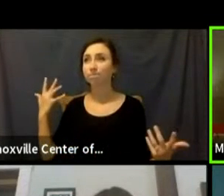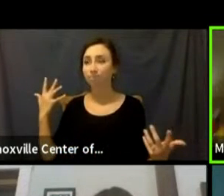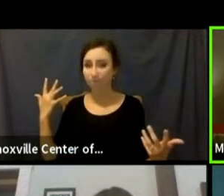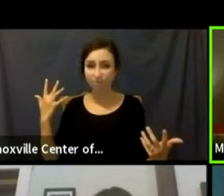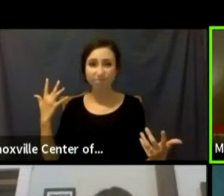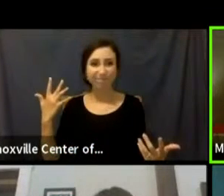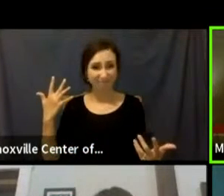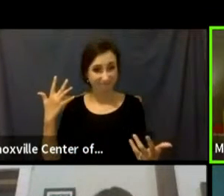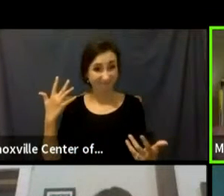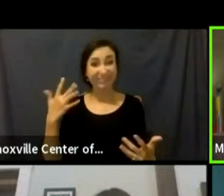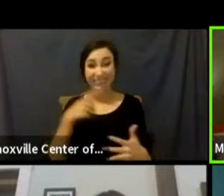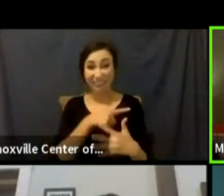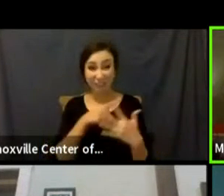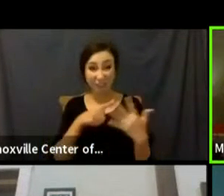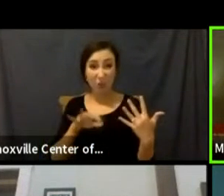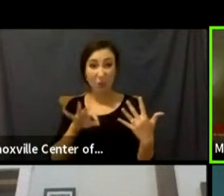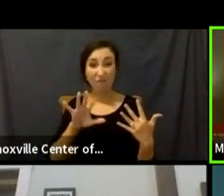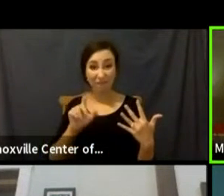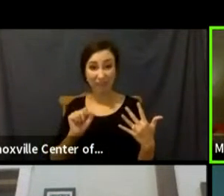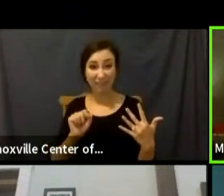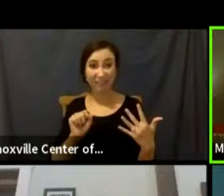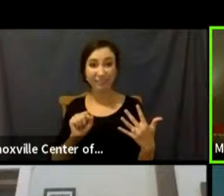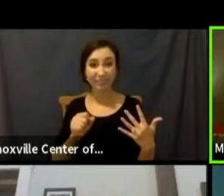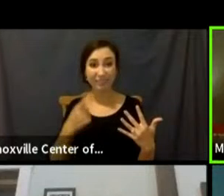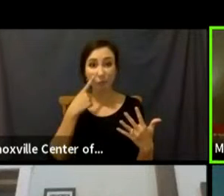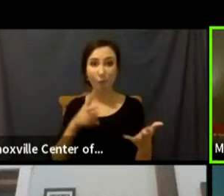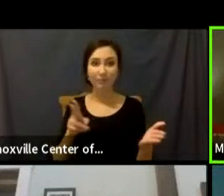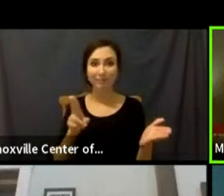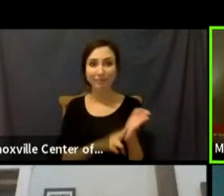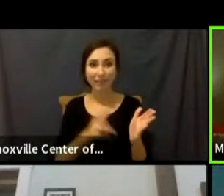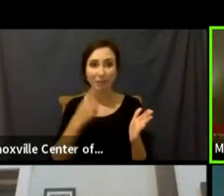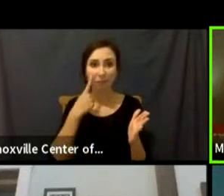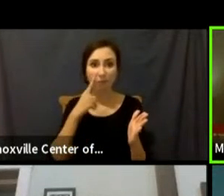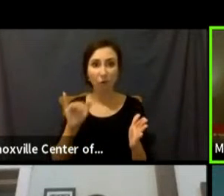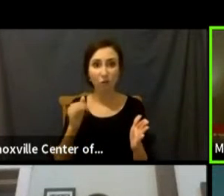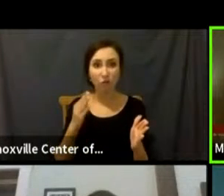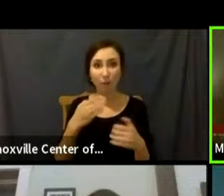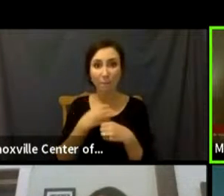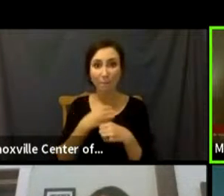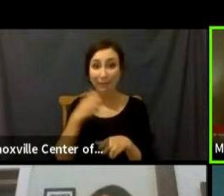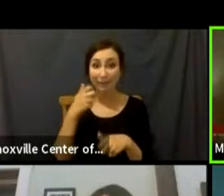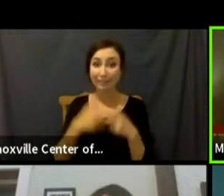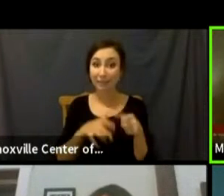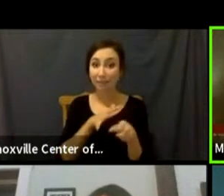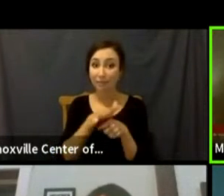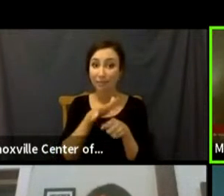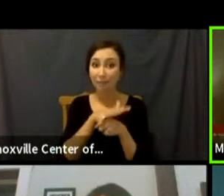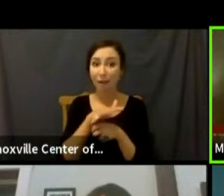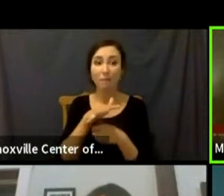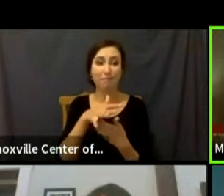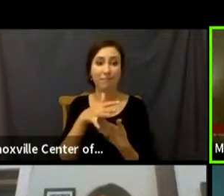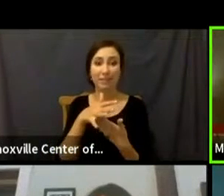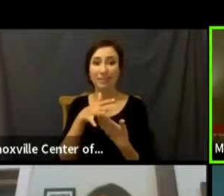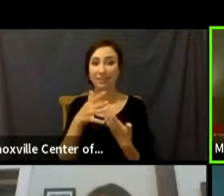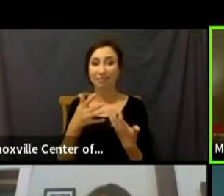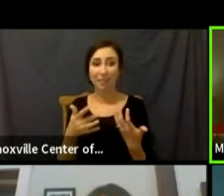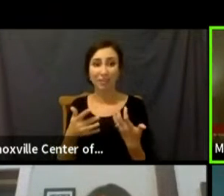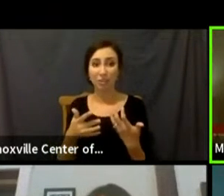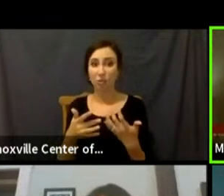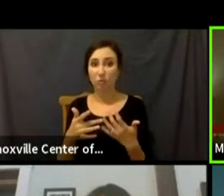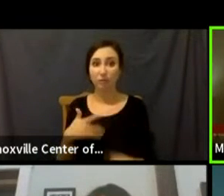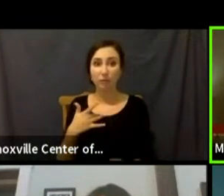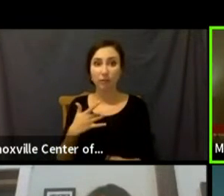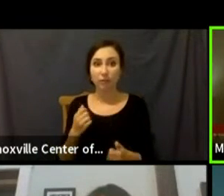Those facts, in terms of signing up for a job, make it hard enough. But then to be